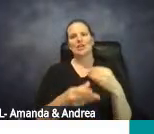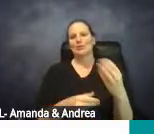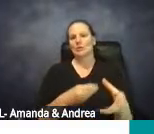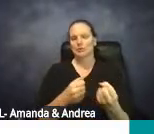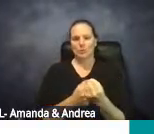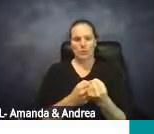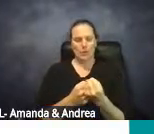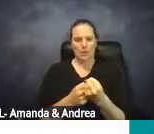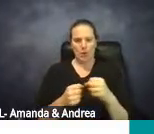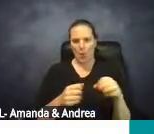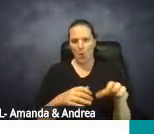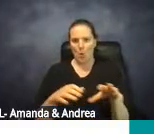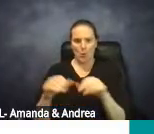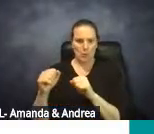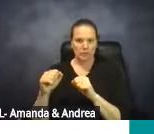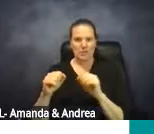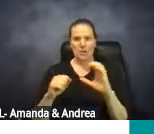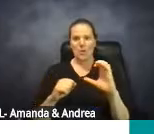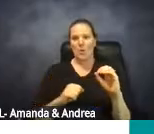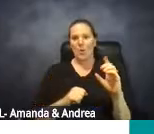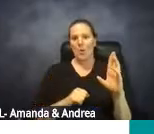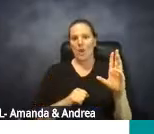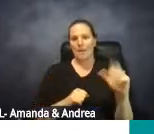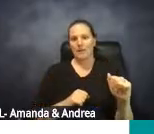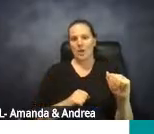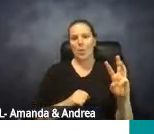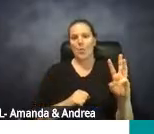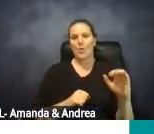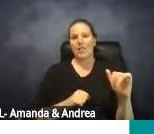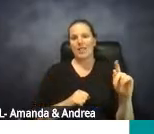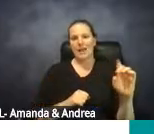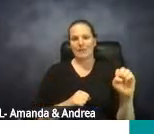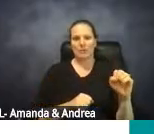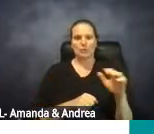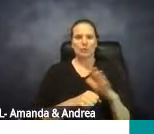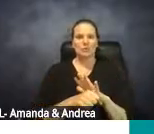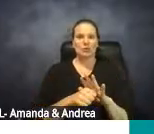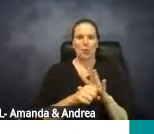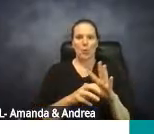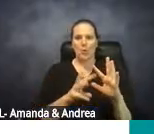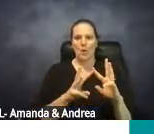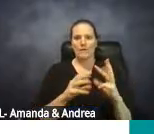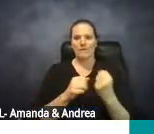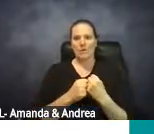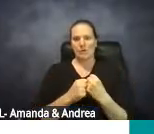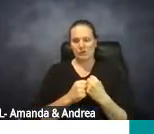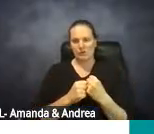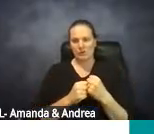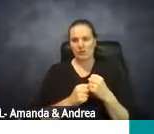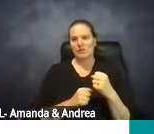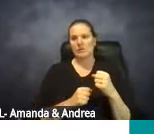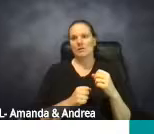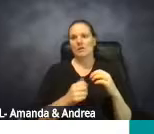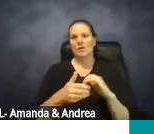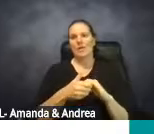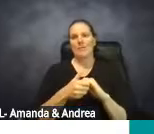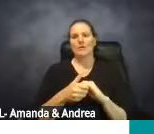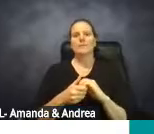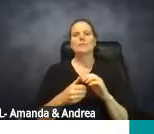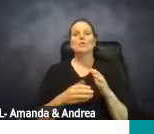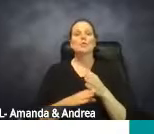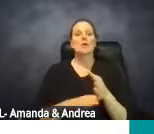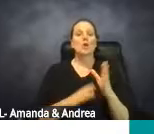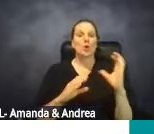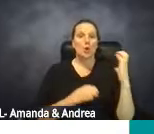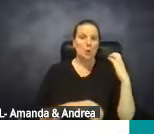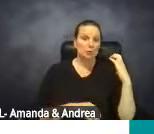supporting and hosting of the Columbia-Willamette Regional Workforce Collaborative. We're bringing together career coaches and